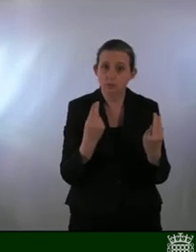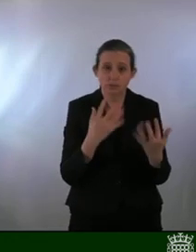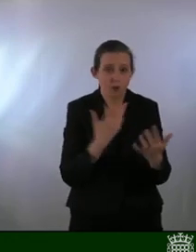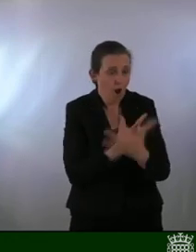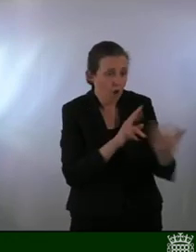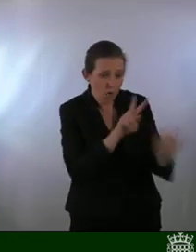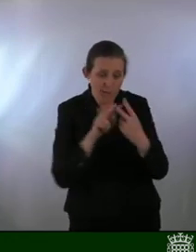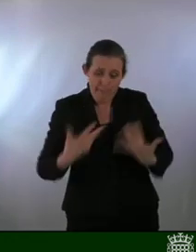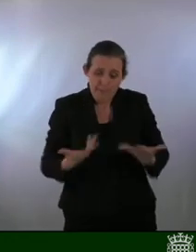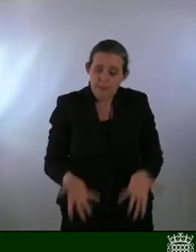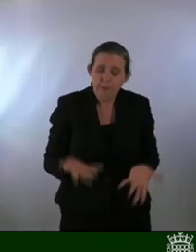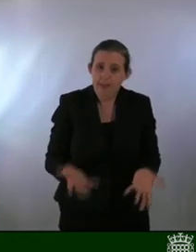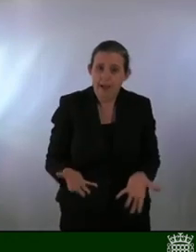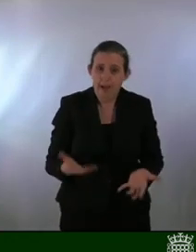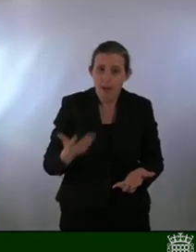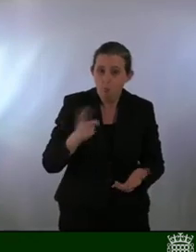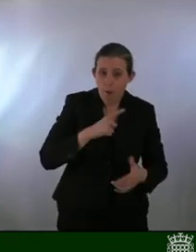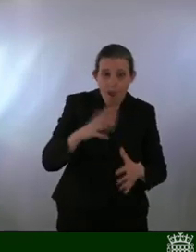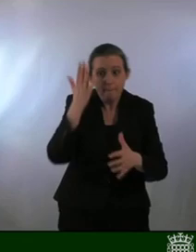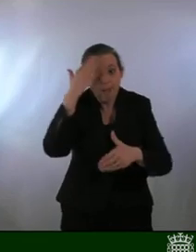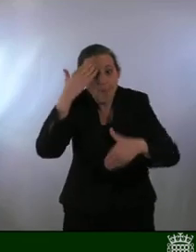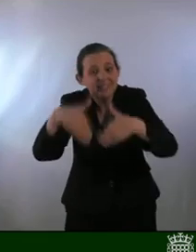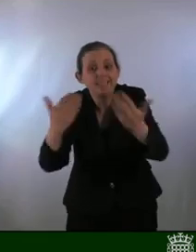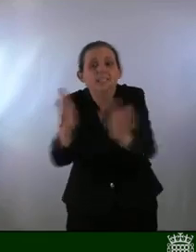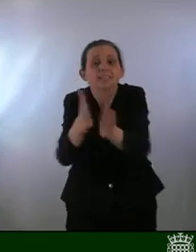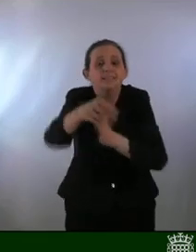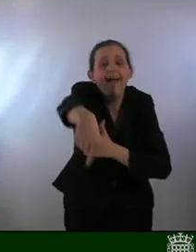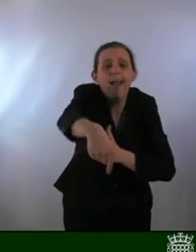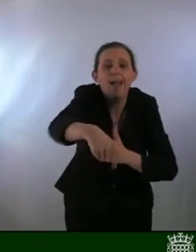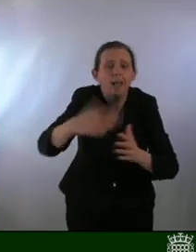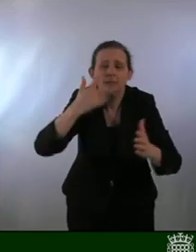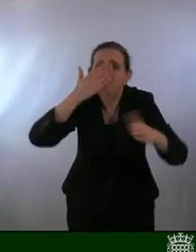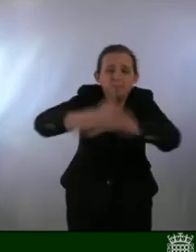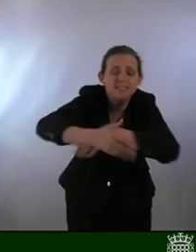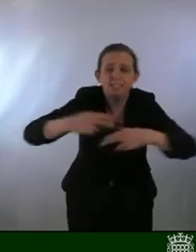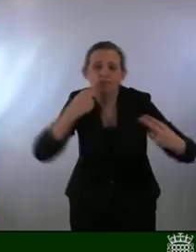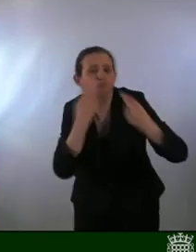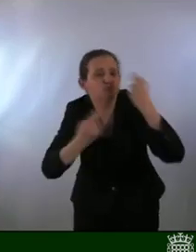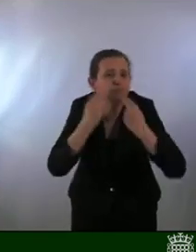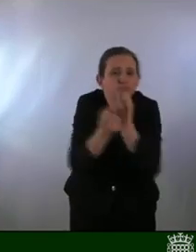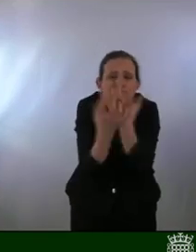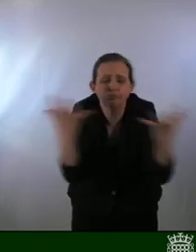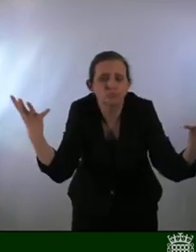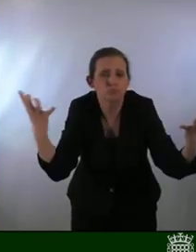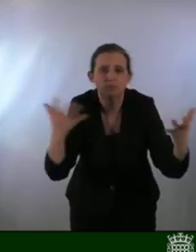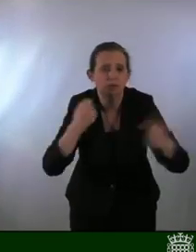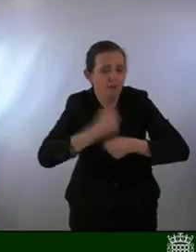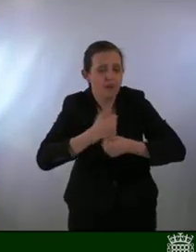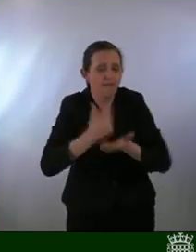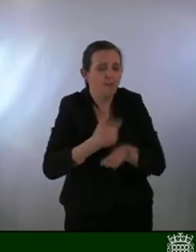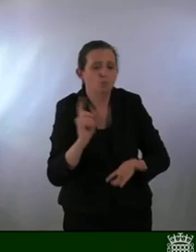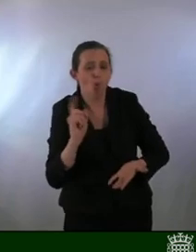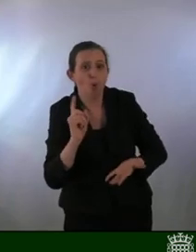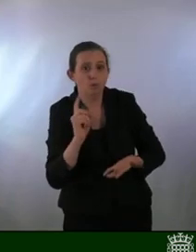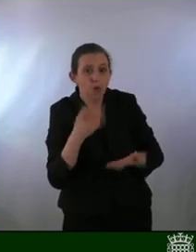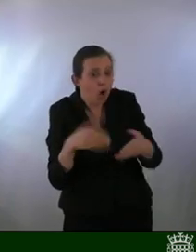particularly concerned in the run-up to Mother's Day, which would normally be one of the busiest days of the year. Can the government give firm advice now as to the fact whether